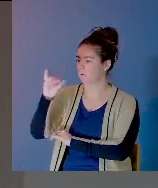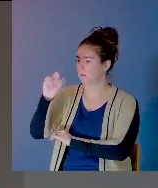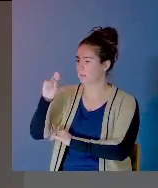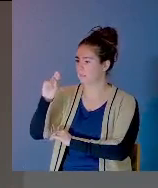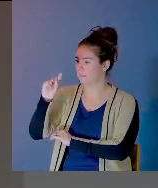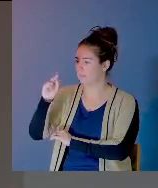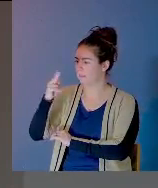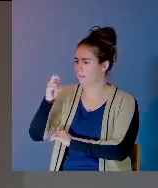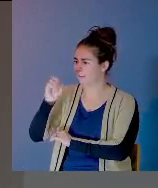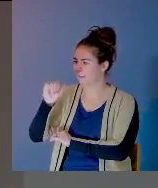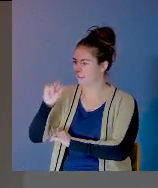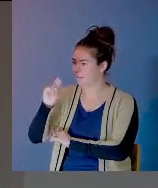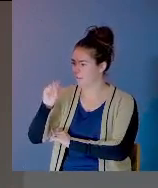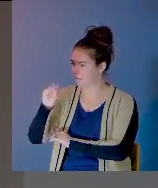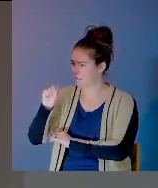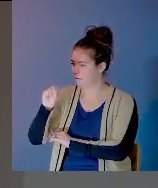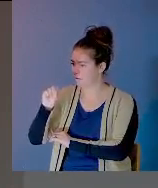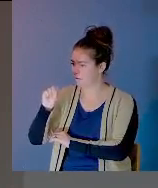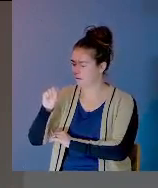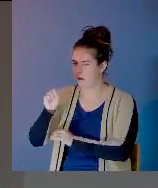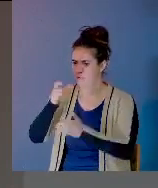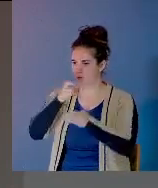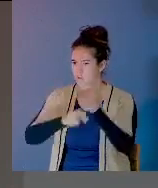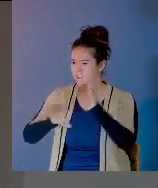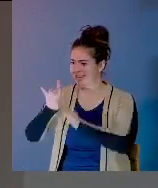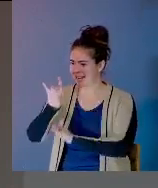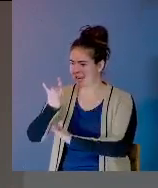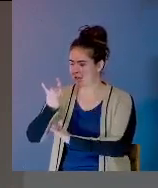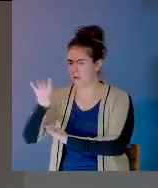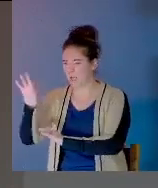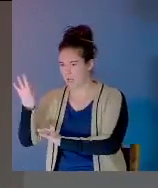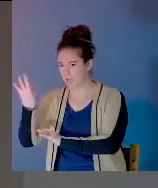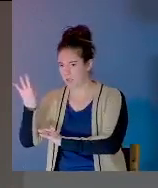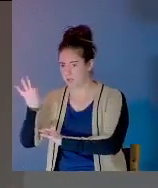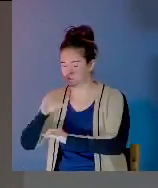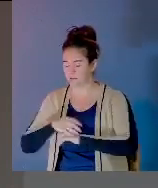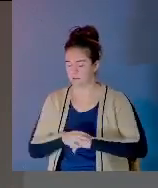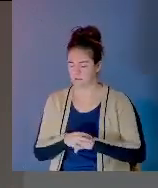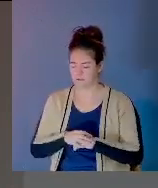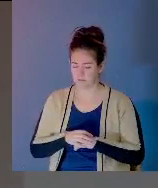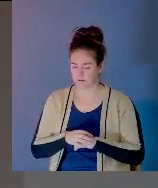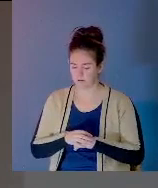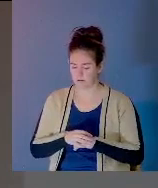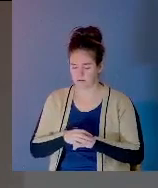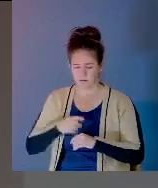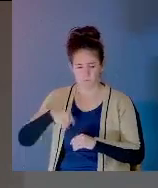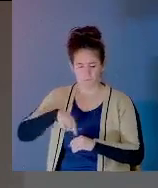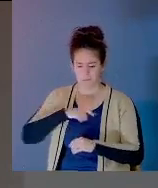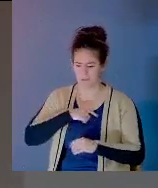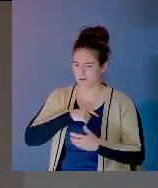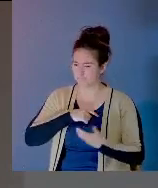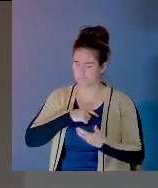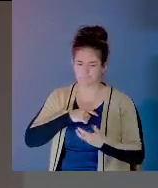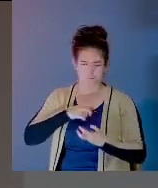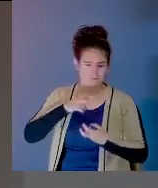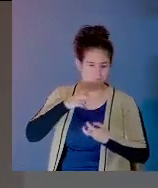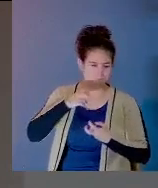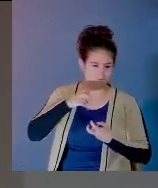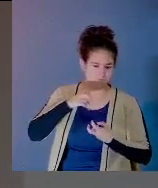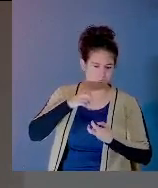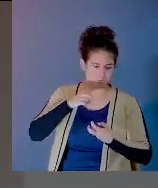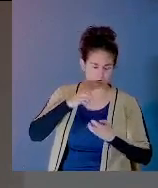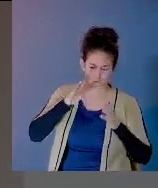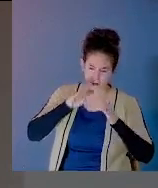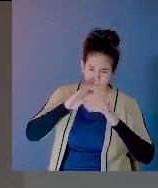9, we are troubled on every side, yet not distressed. We are perplexed, but not in despair. Persecuted, but